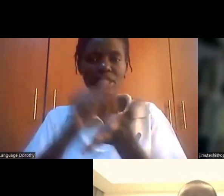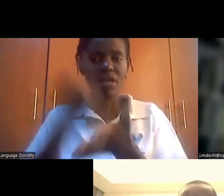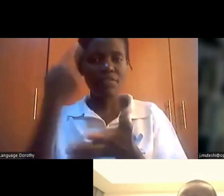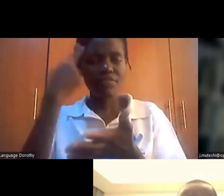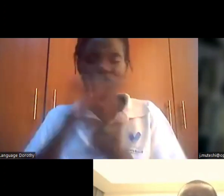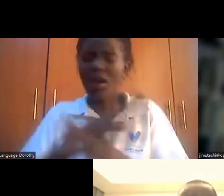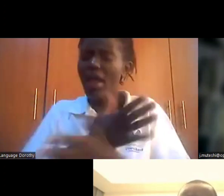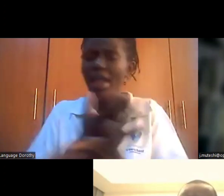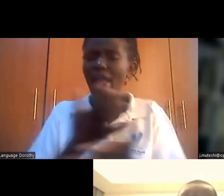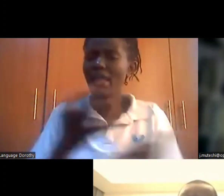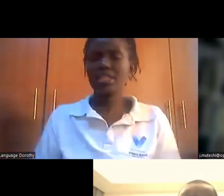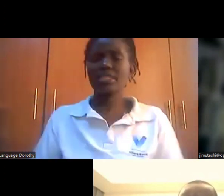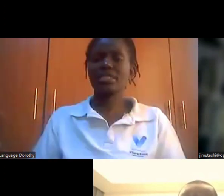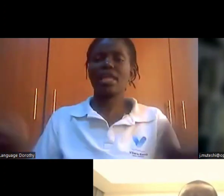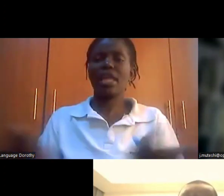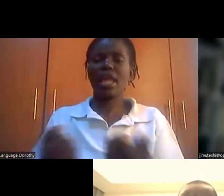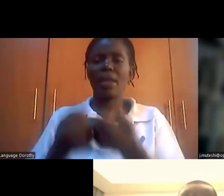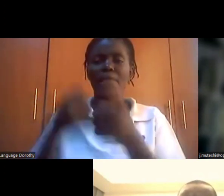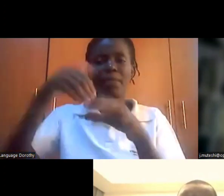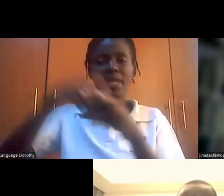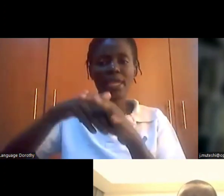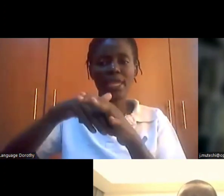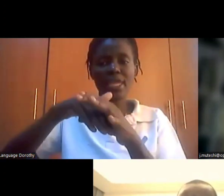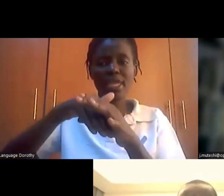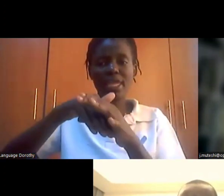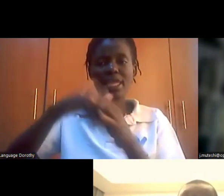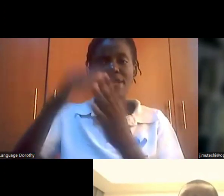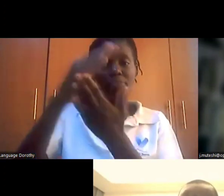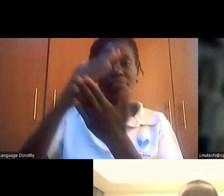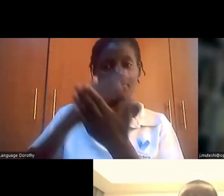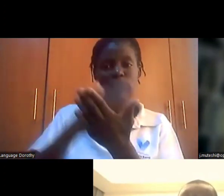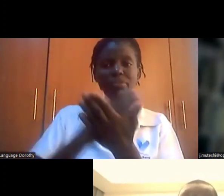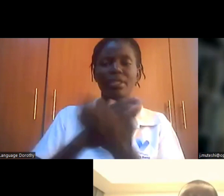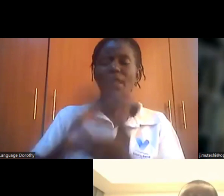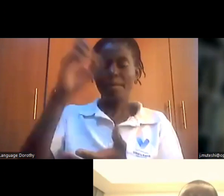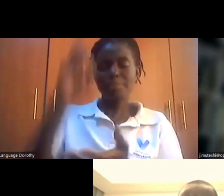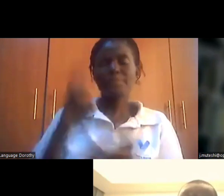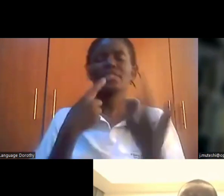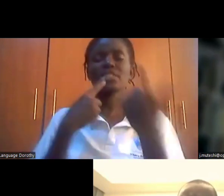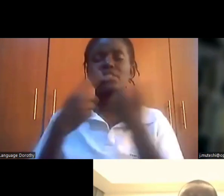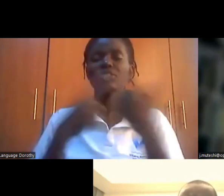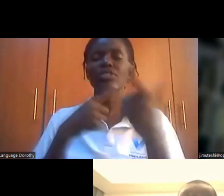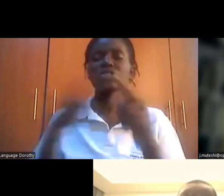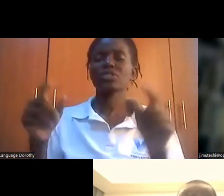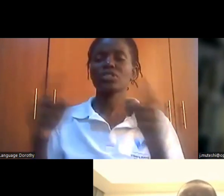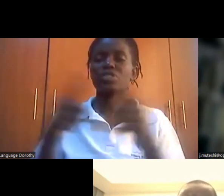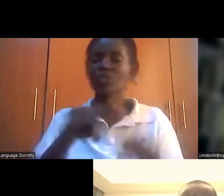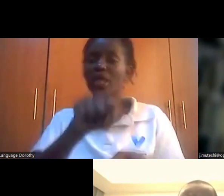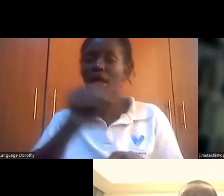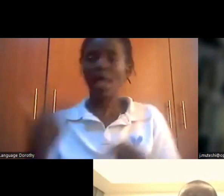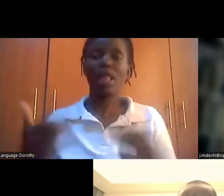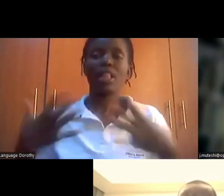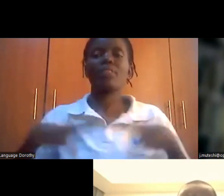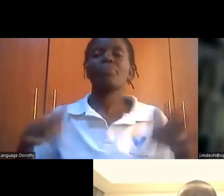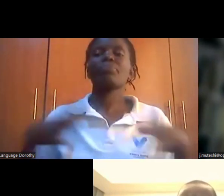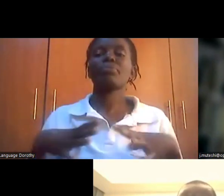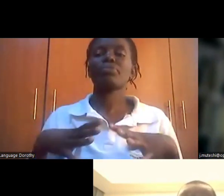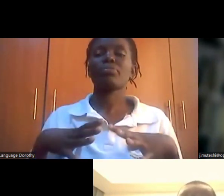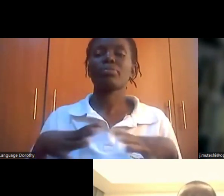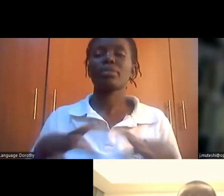a program, then you need to engage the stakeholders. So one of the things that we did is to make sure that how can